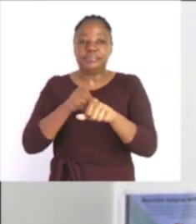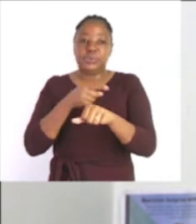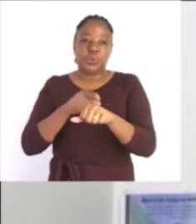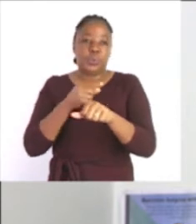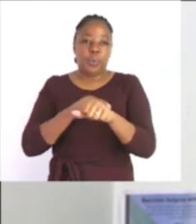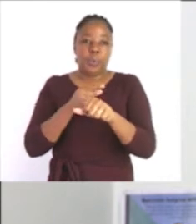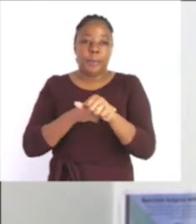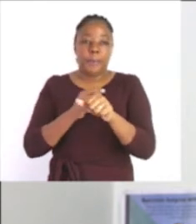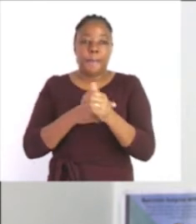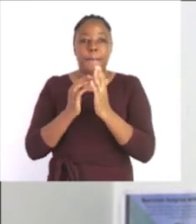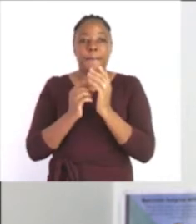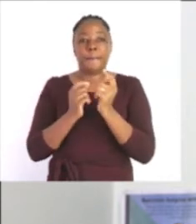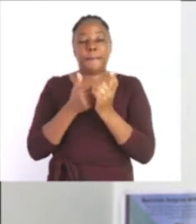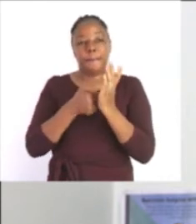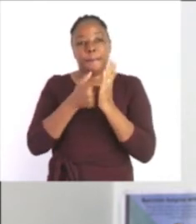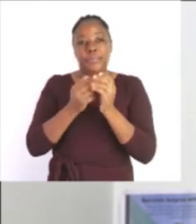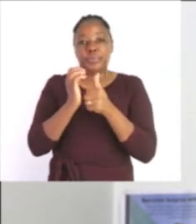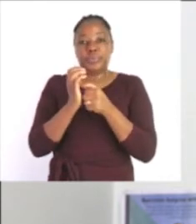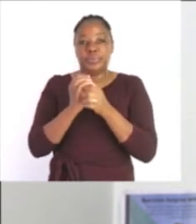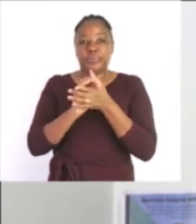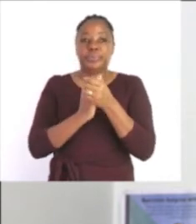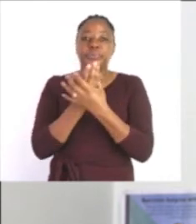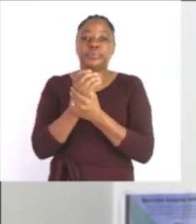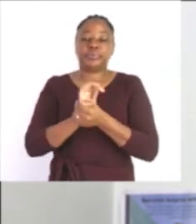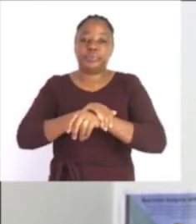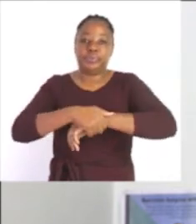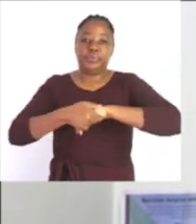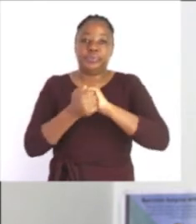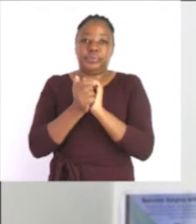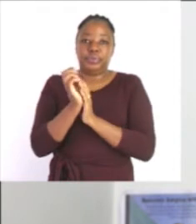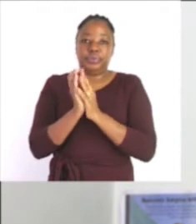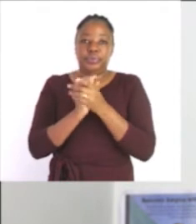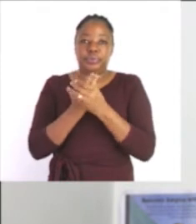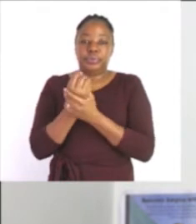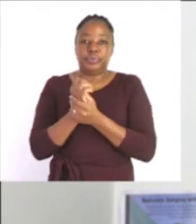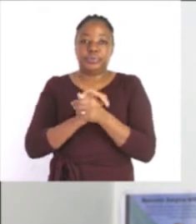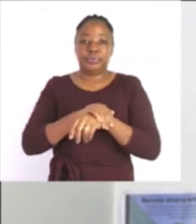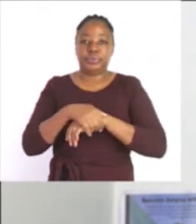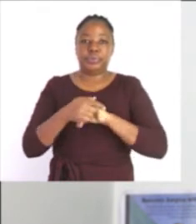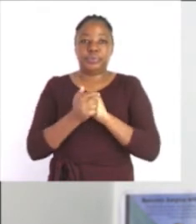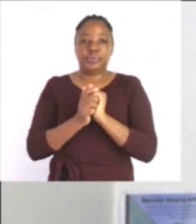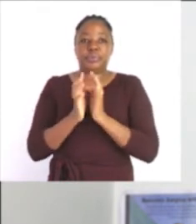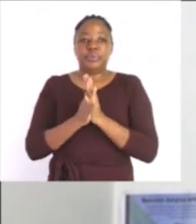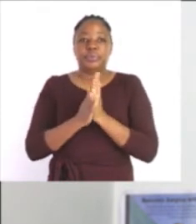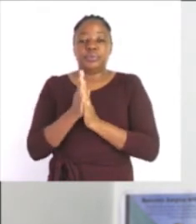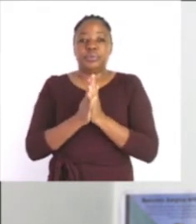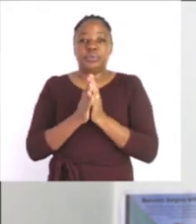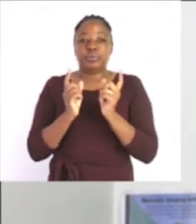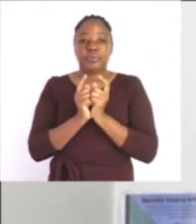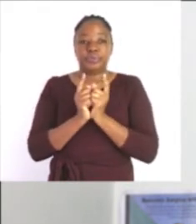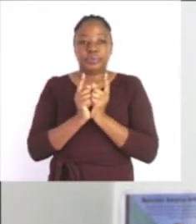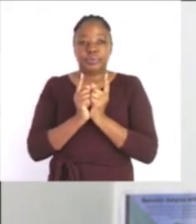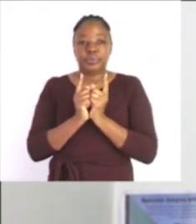every time so that there are no germs that will come onto your hands or anybody else. And also to